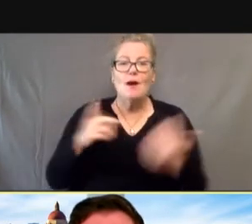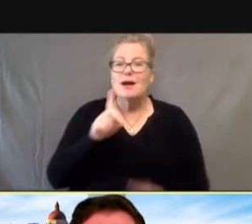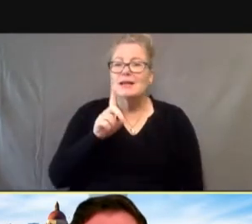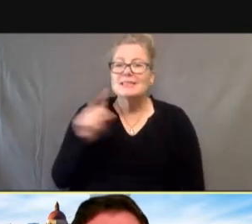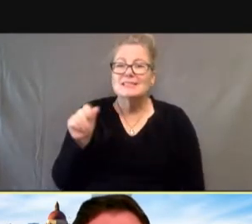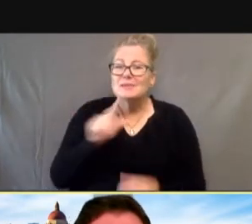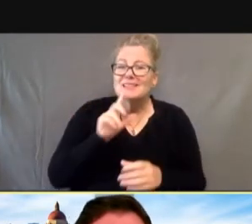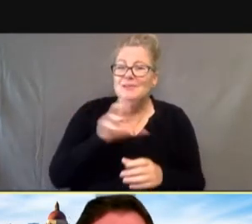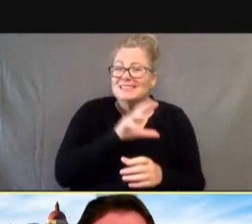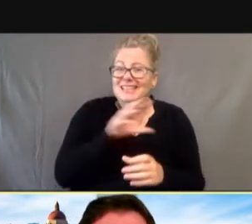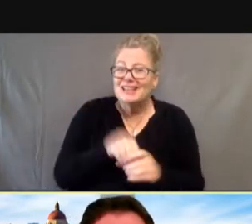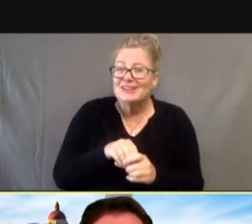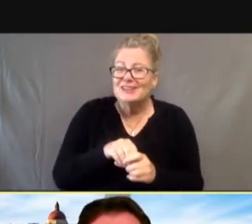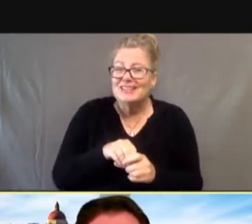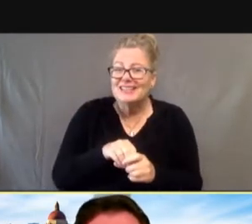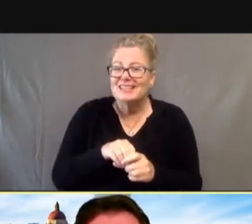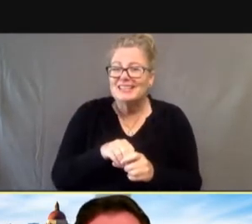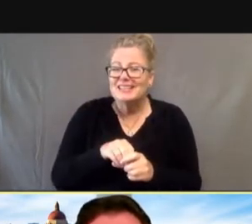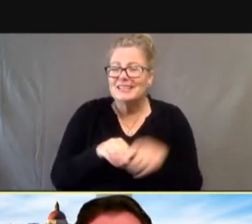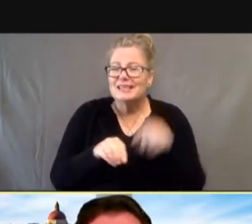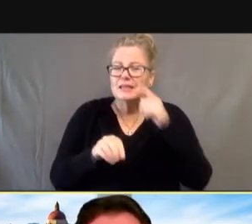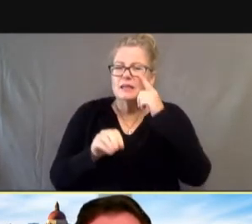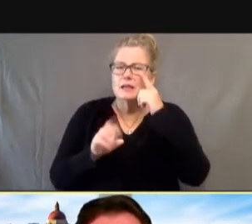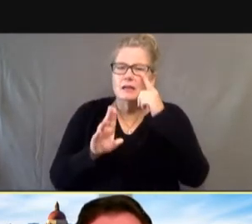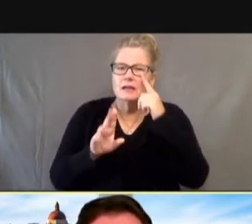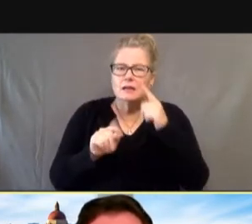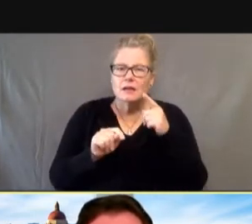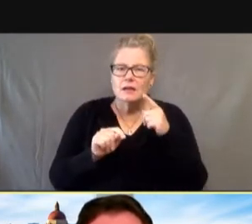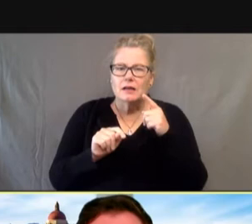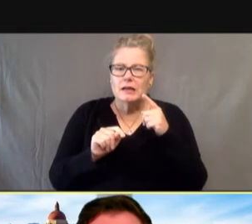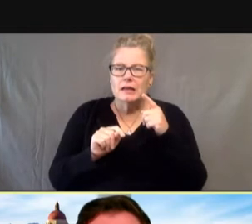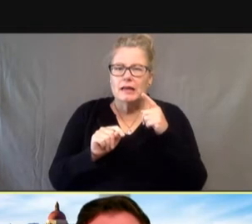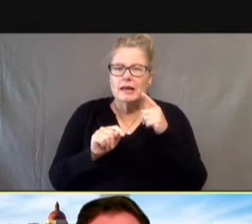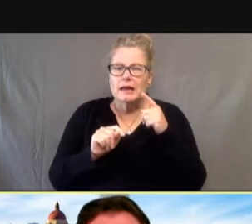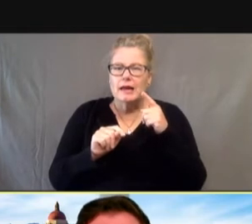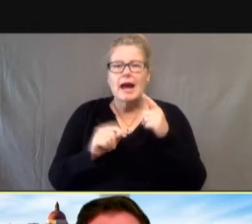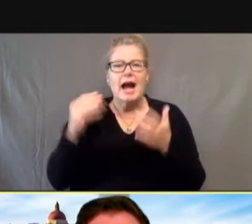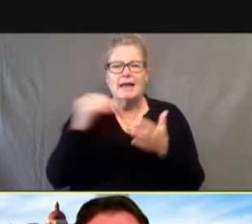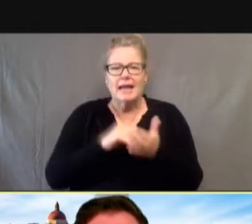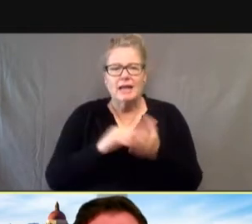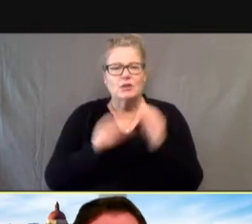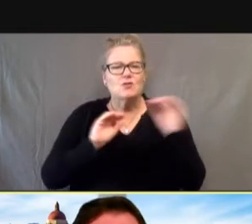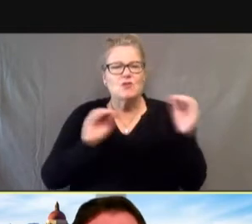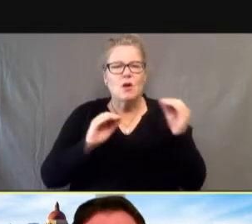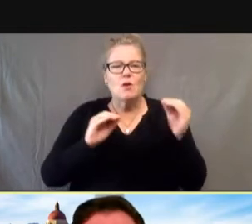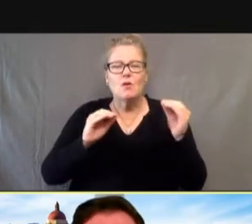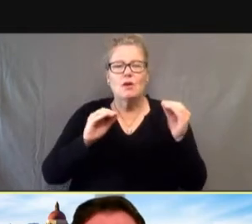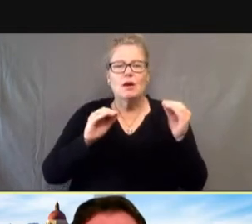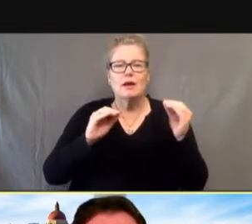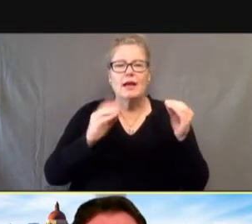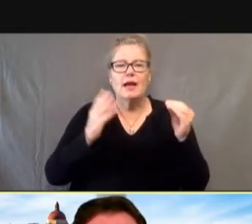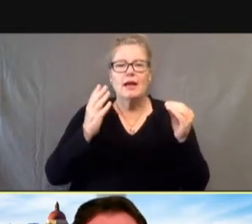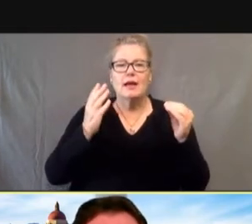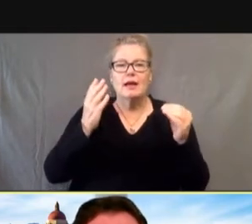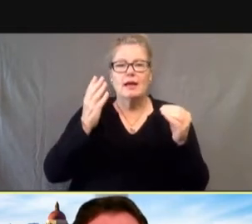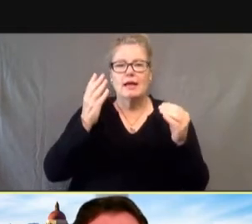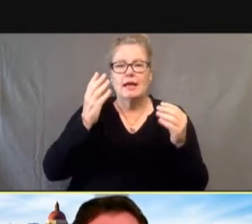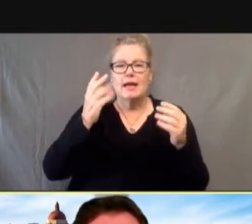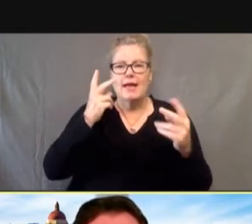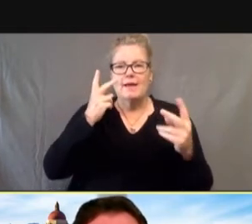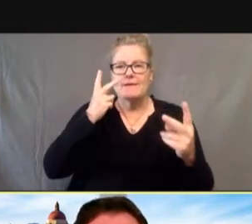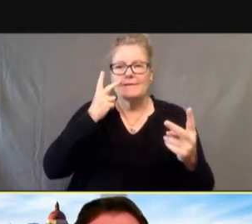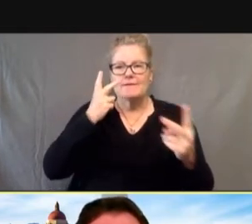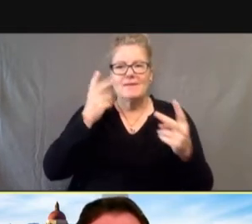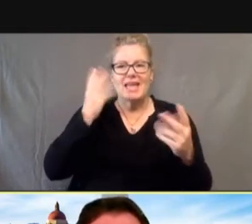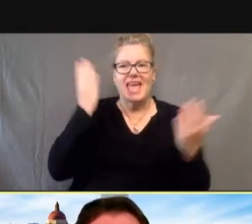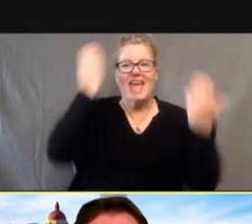list of members and I didn't see any member with a visible disability. And so I thought to myself, you know, you can't portray someone in a